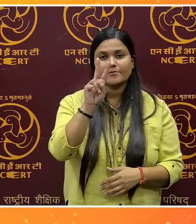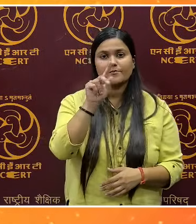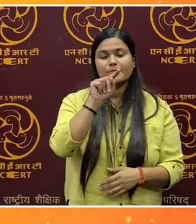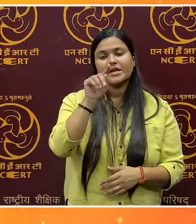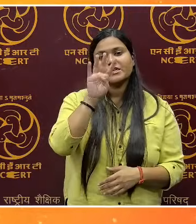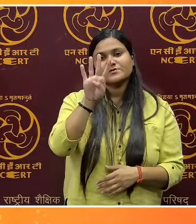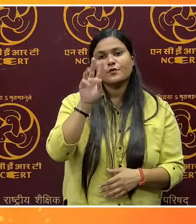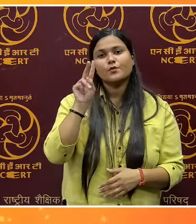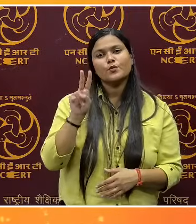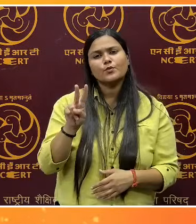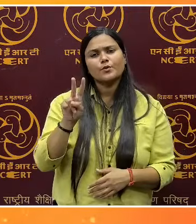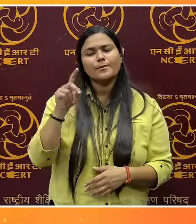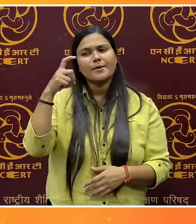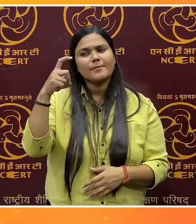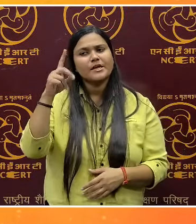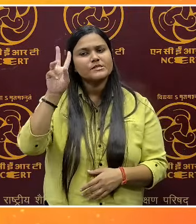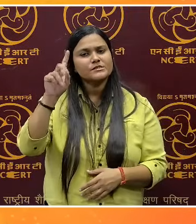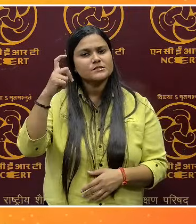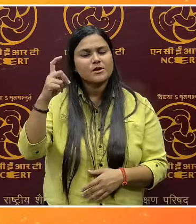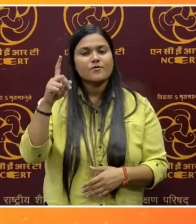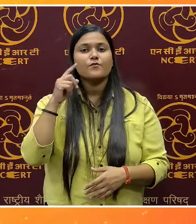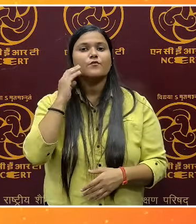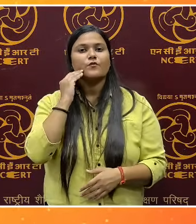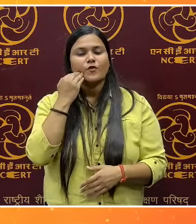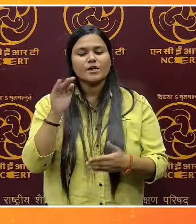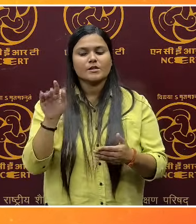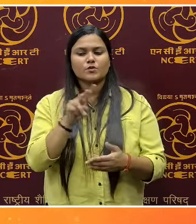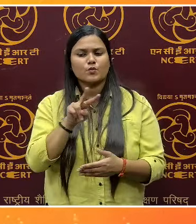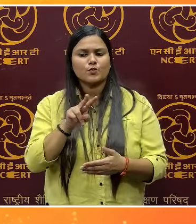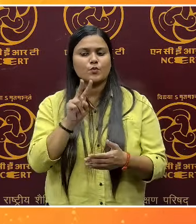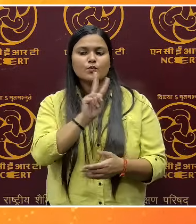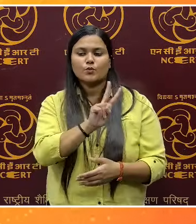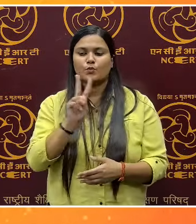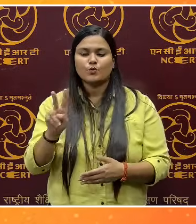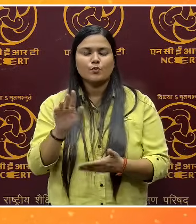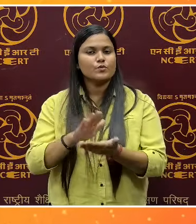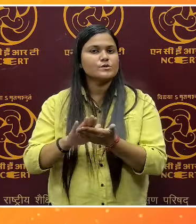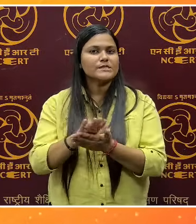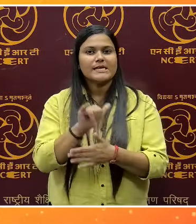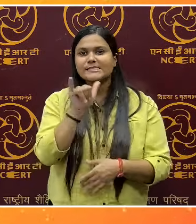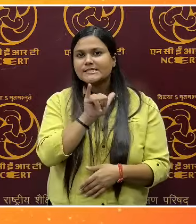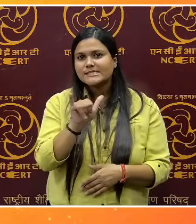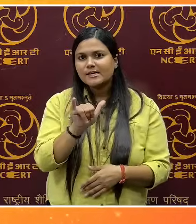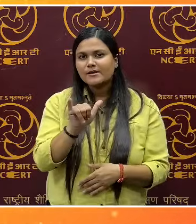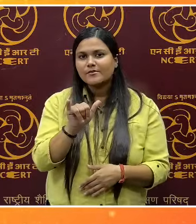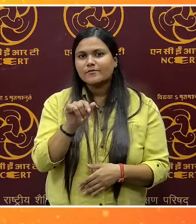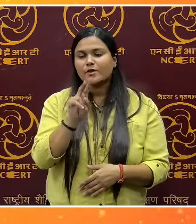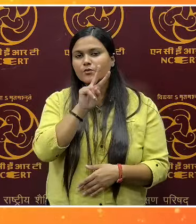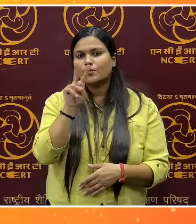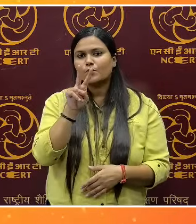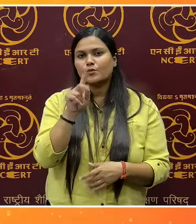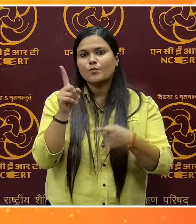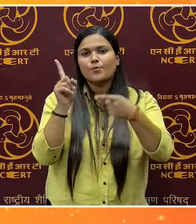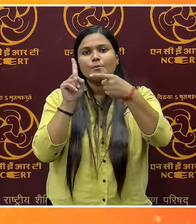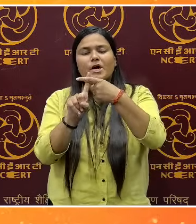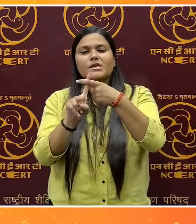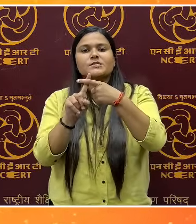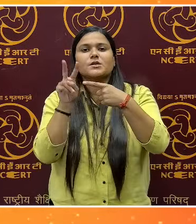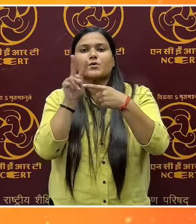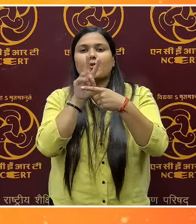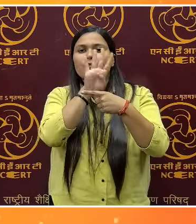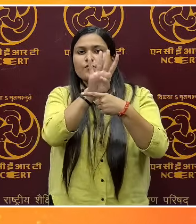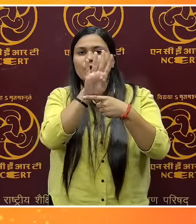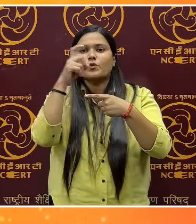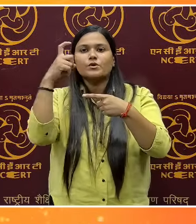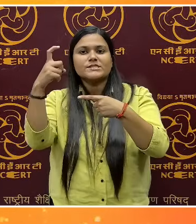power 7. When the bases are same, we have seen that we can add the powers. Yes. Okay. What is